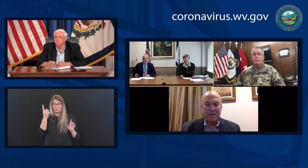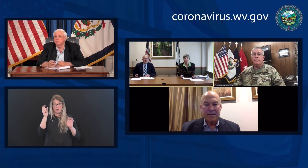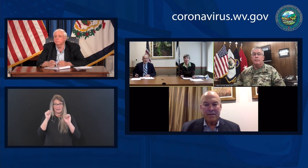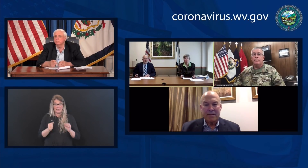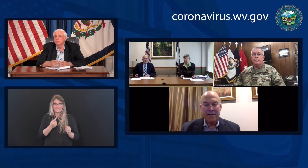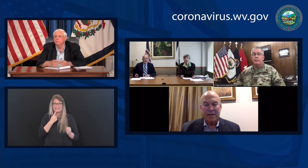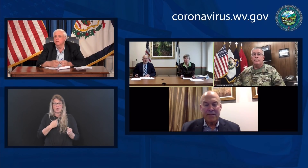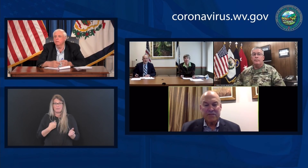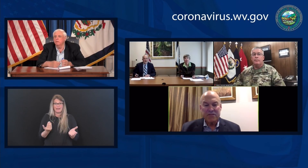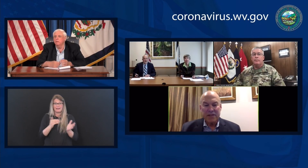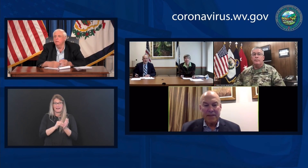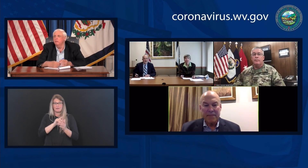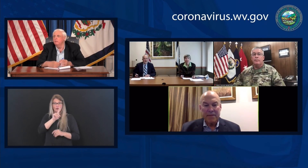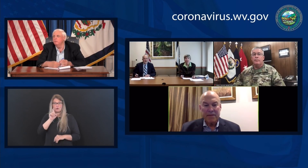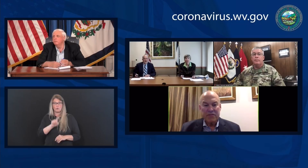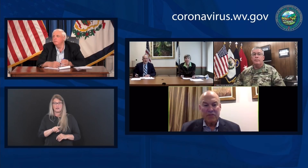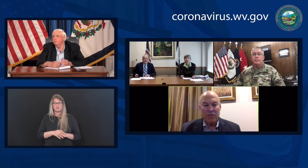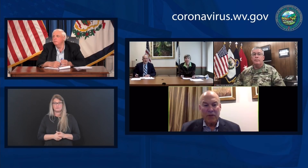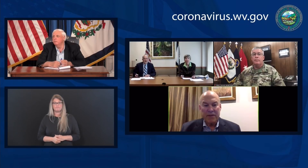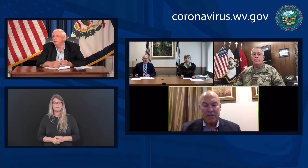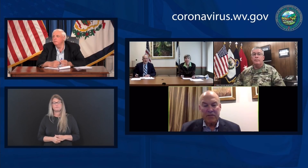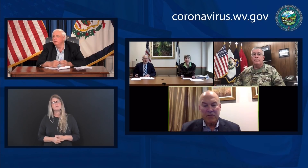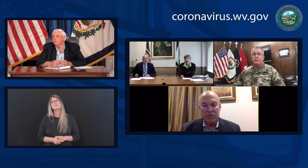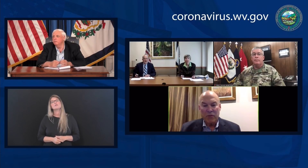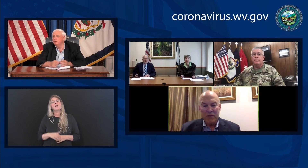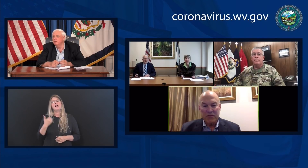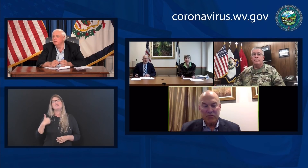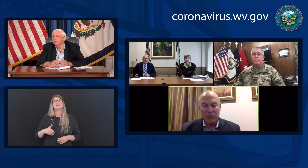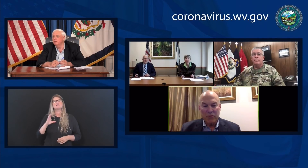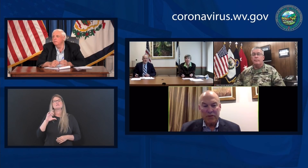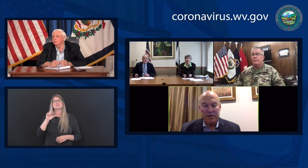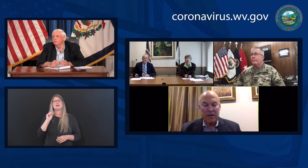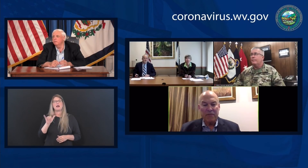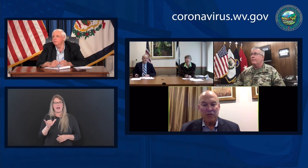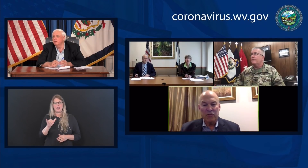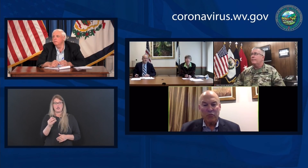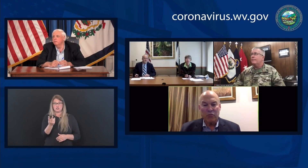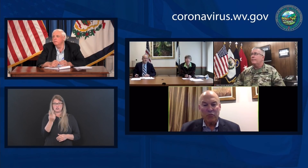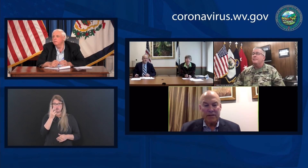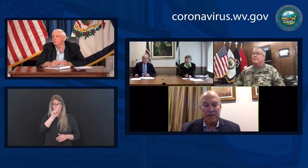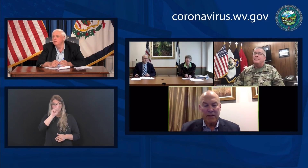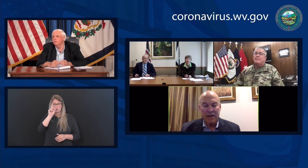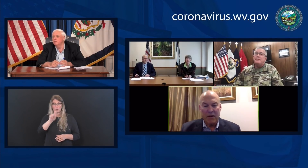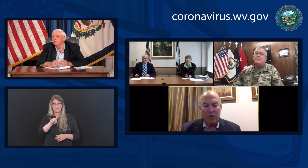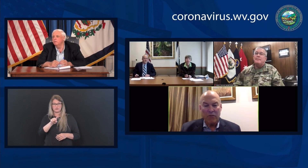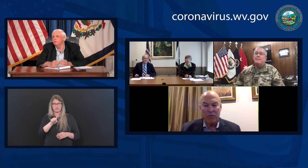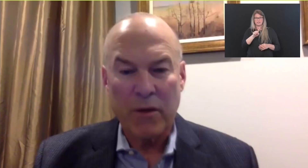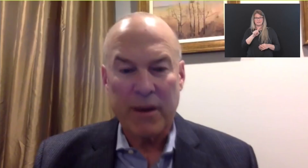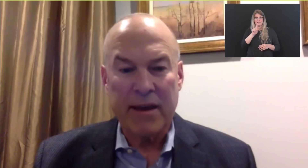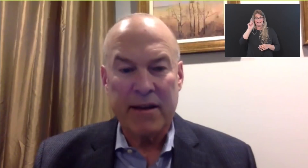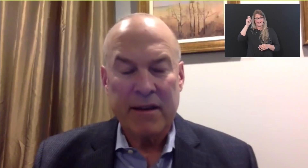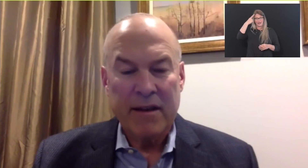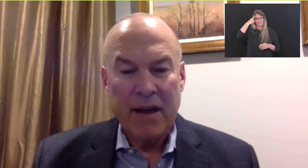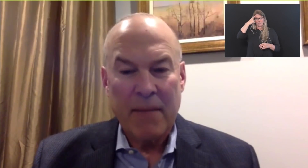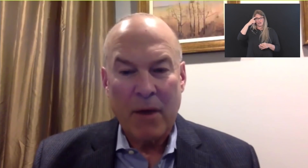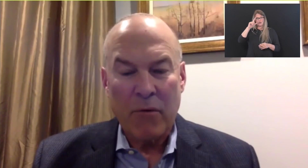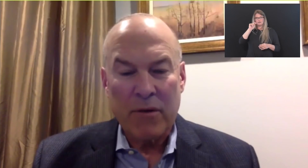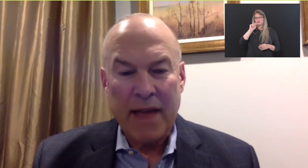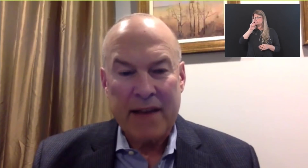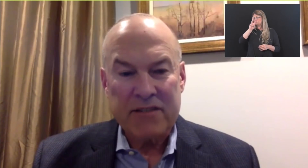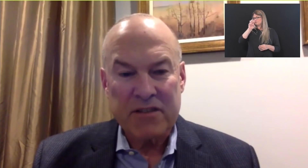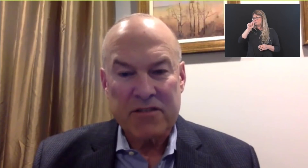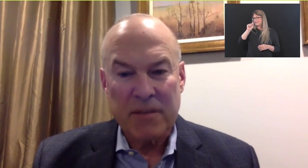us? This is Clay. So I think the two questions were that the governor tweeted over the weekend